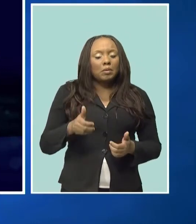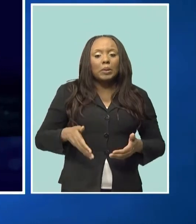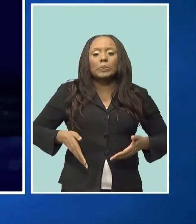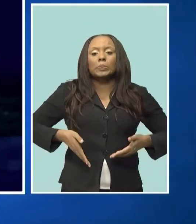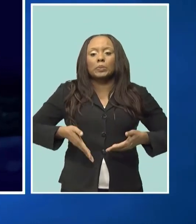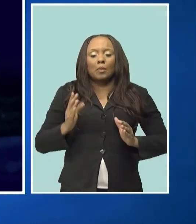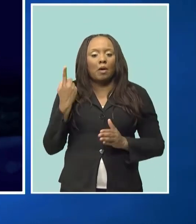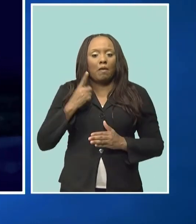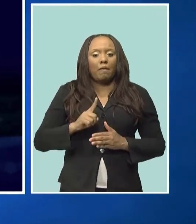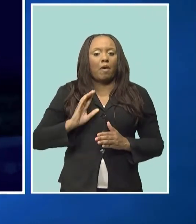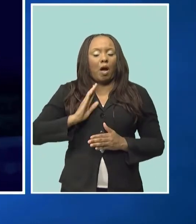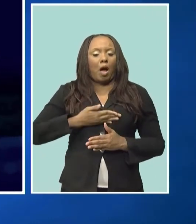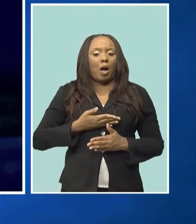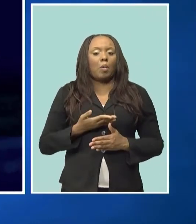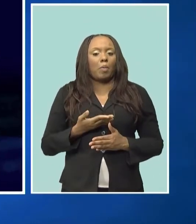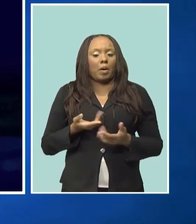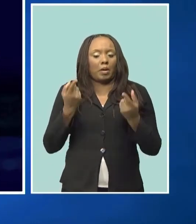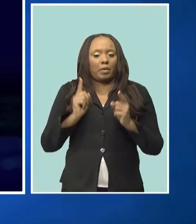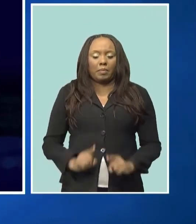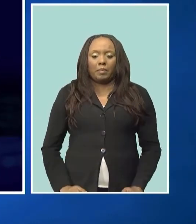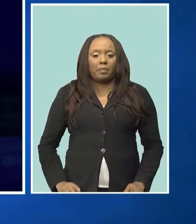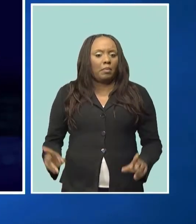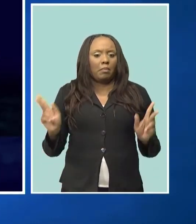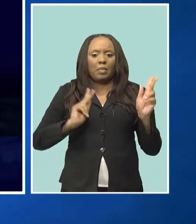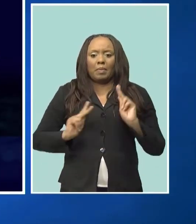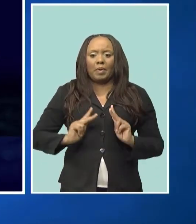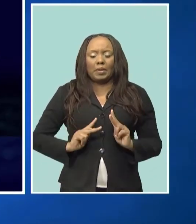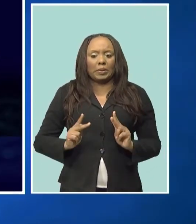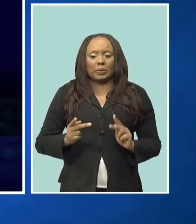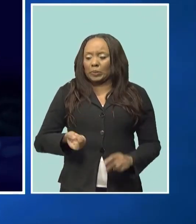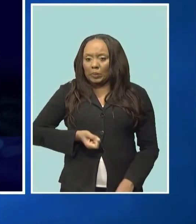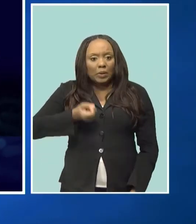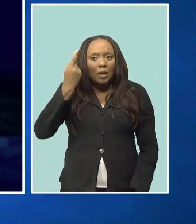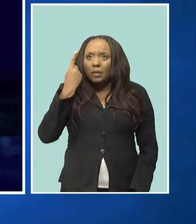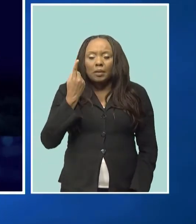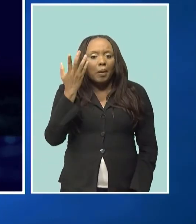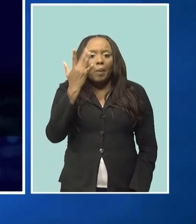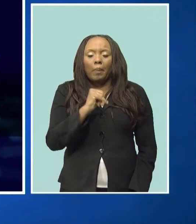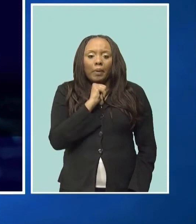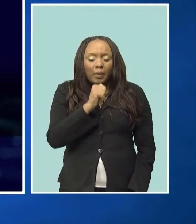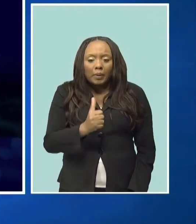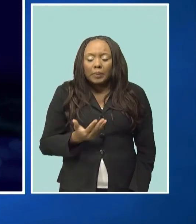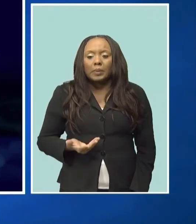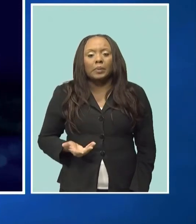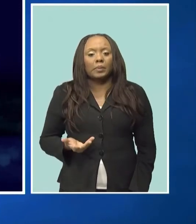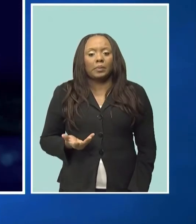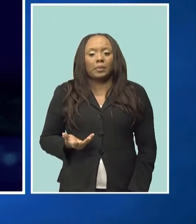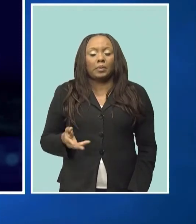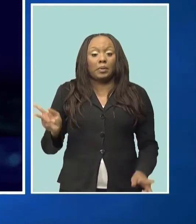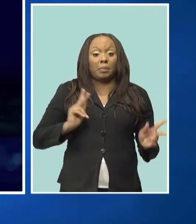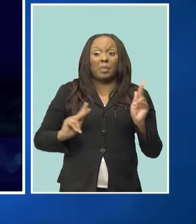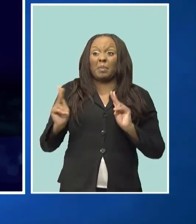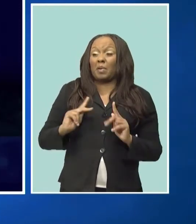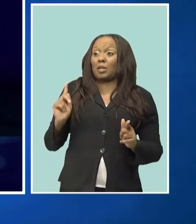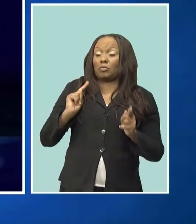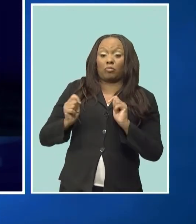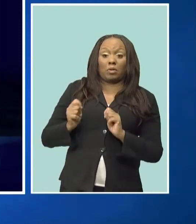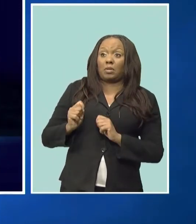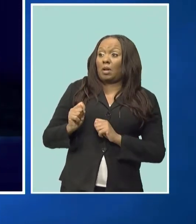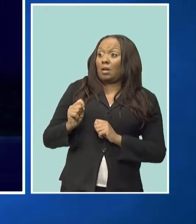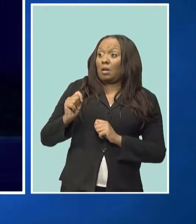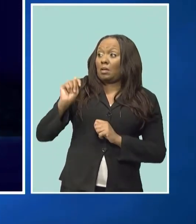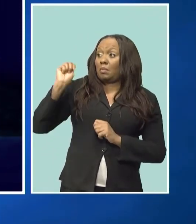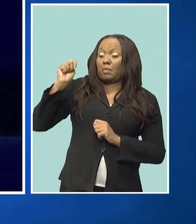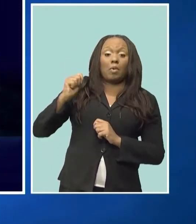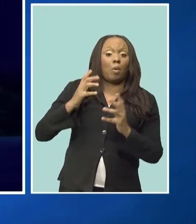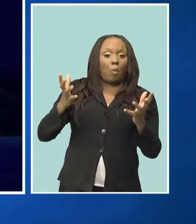deal to go ahead. Nobody quite understands why they would come to that conclusion, because the people in Trinidad who wanted to buy BICO